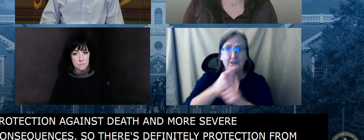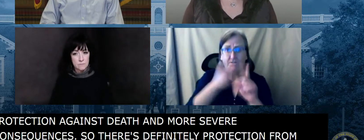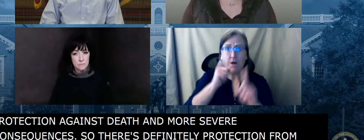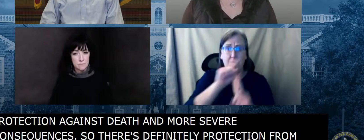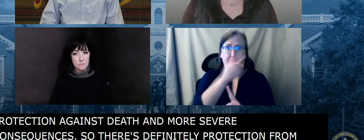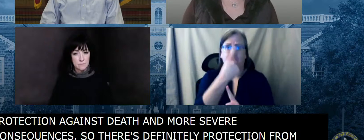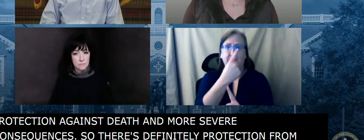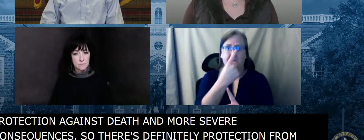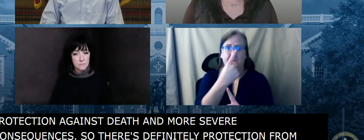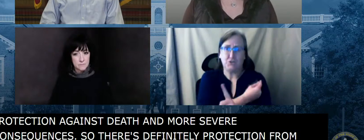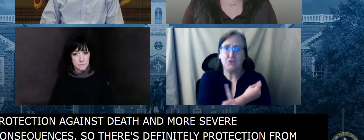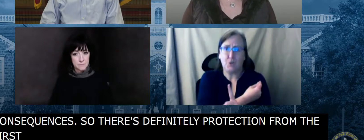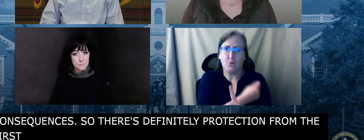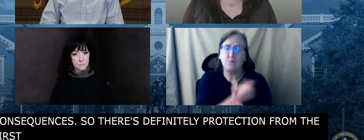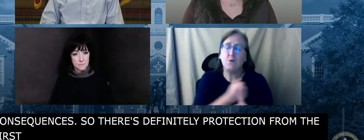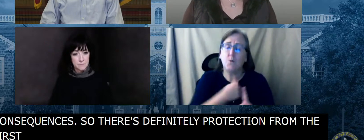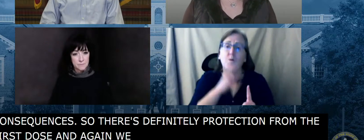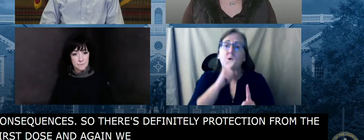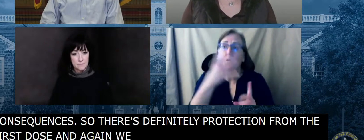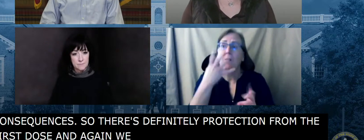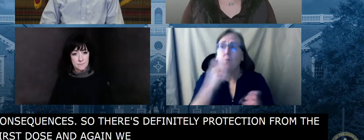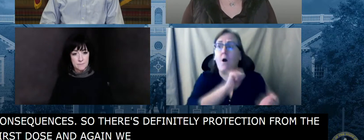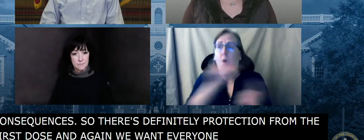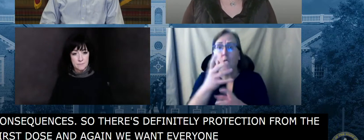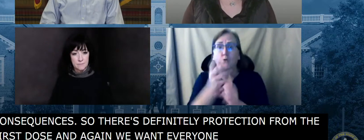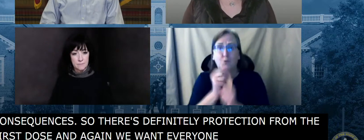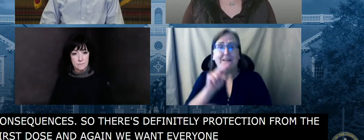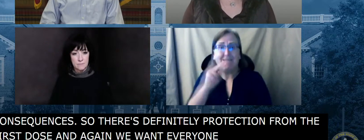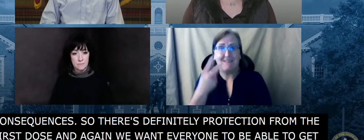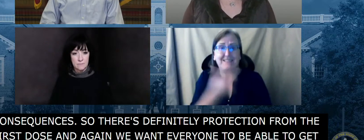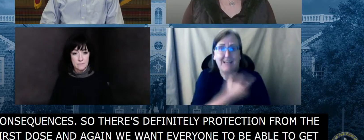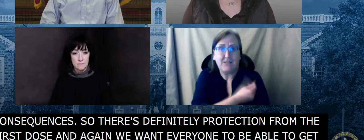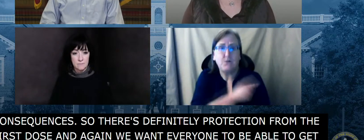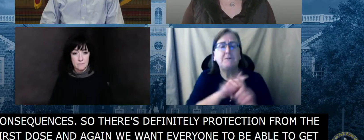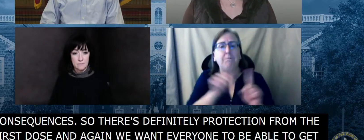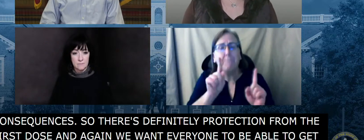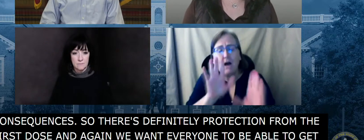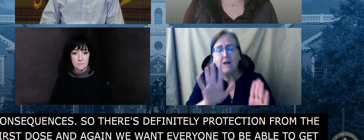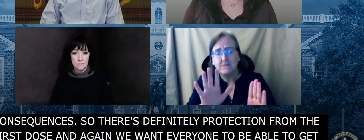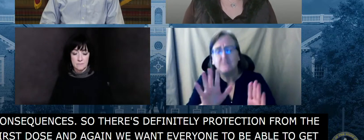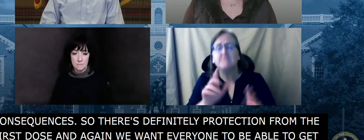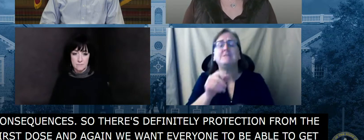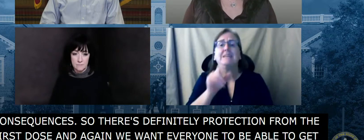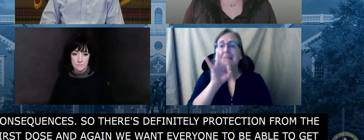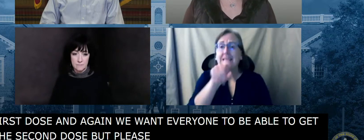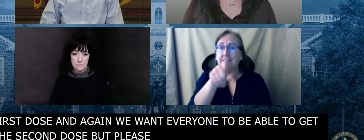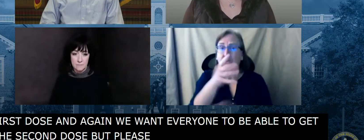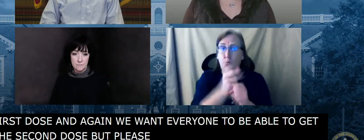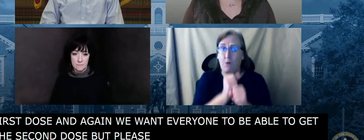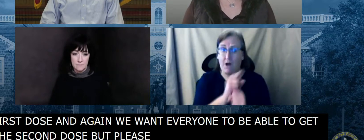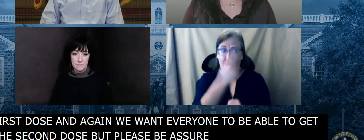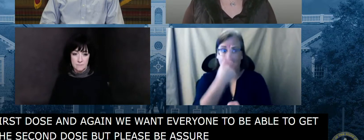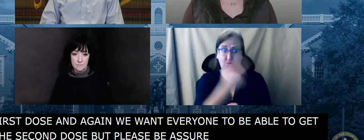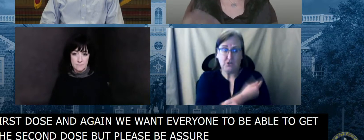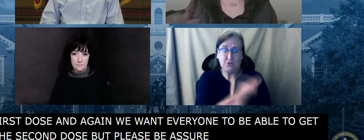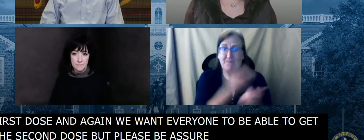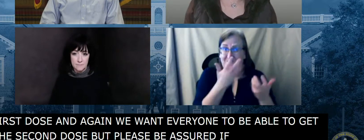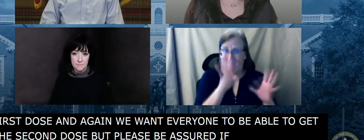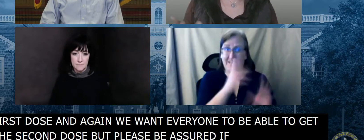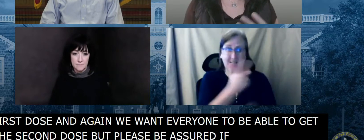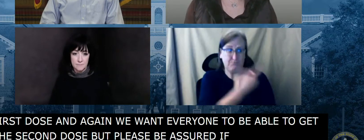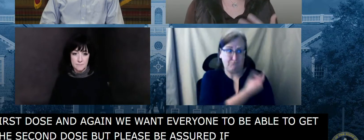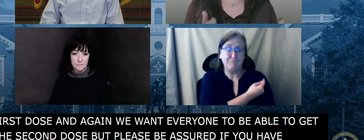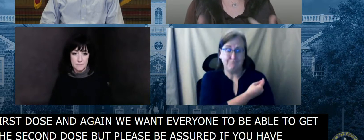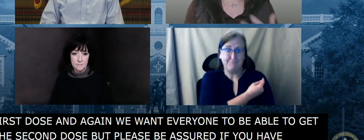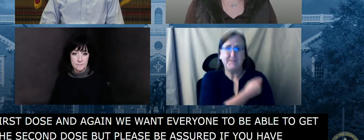want everyone to be able to get the second dose, but please be assured if you have received the first dose that, it